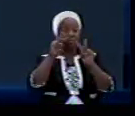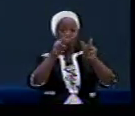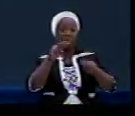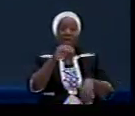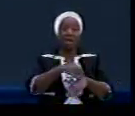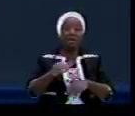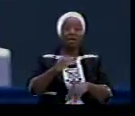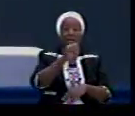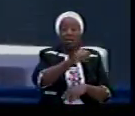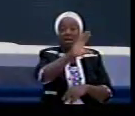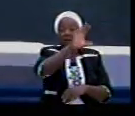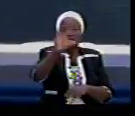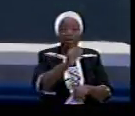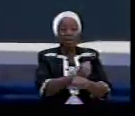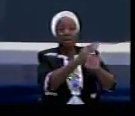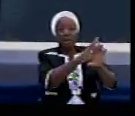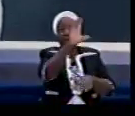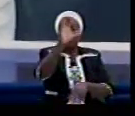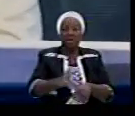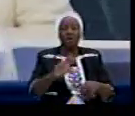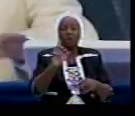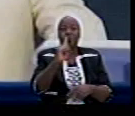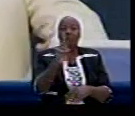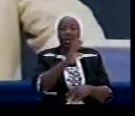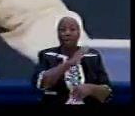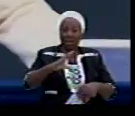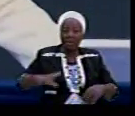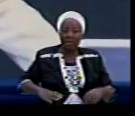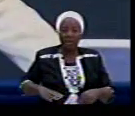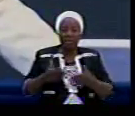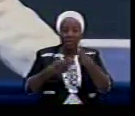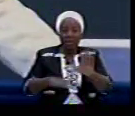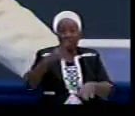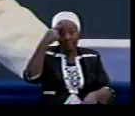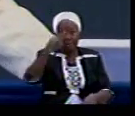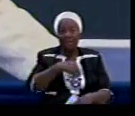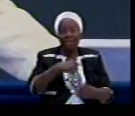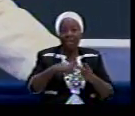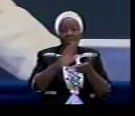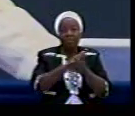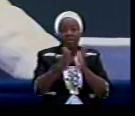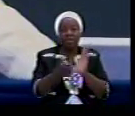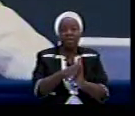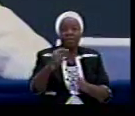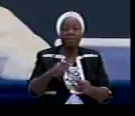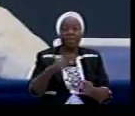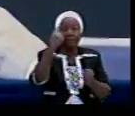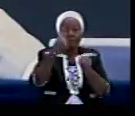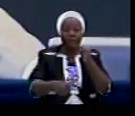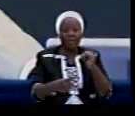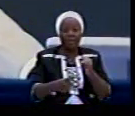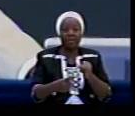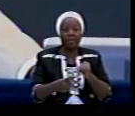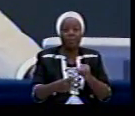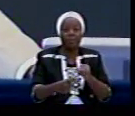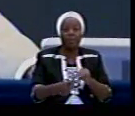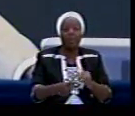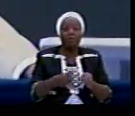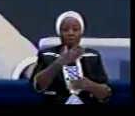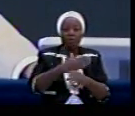where Christ died for you, and it became the final, the